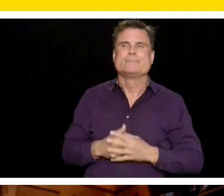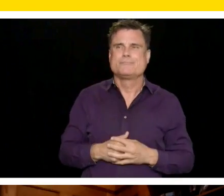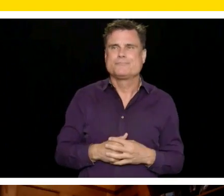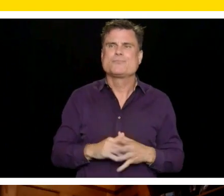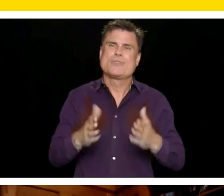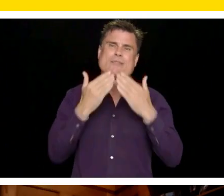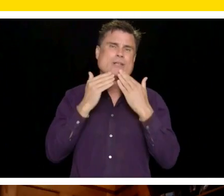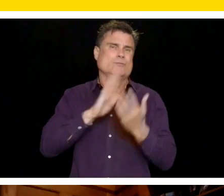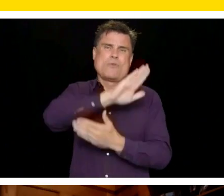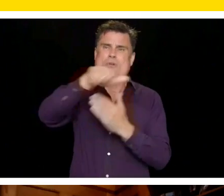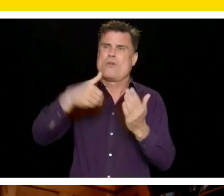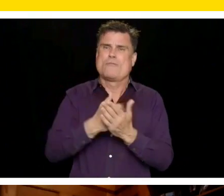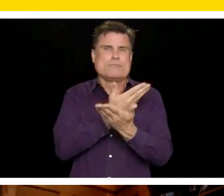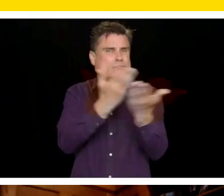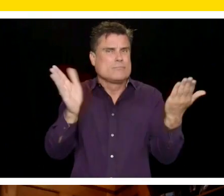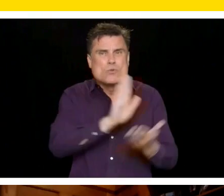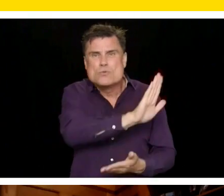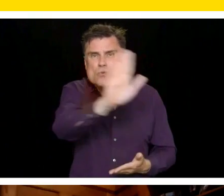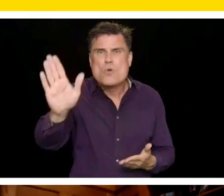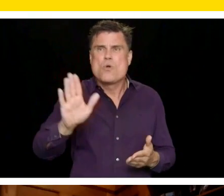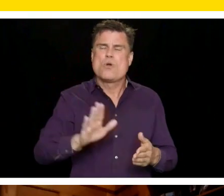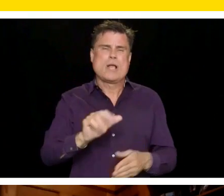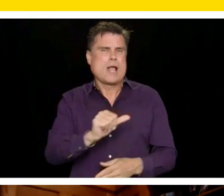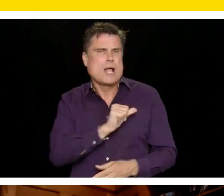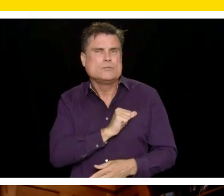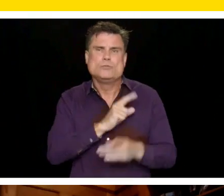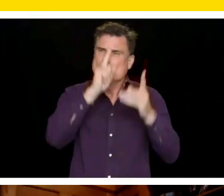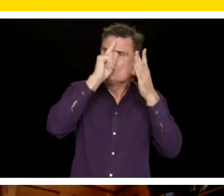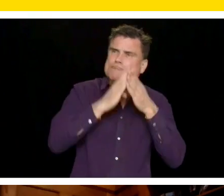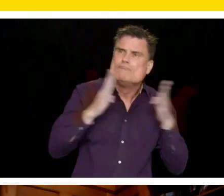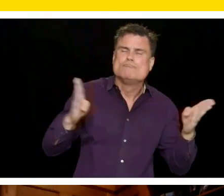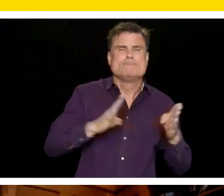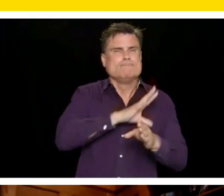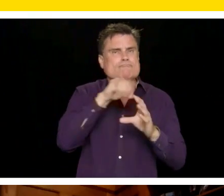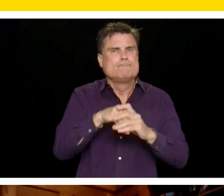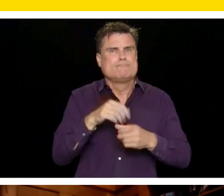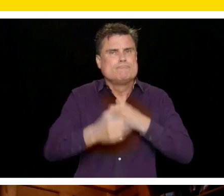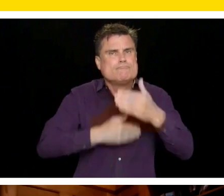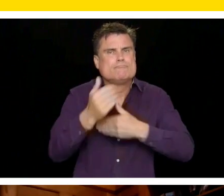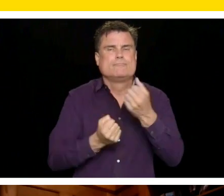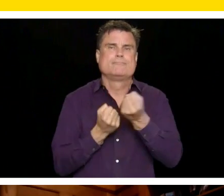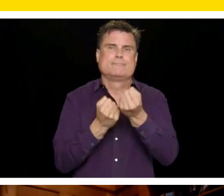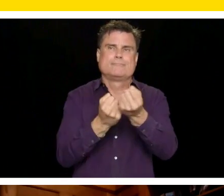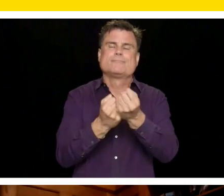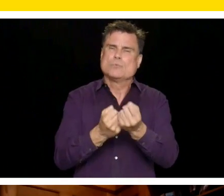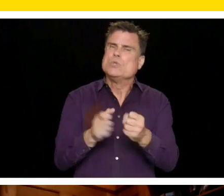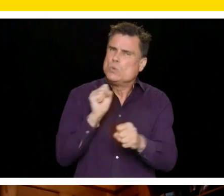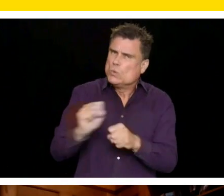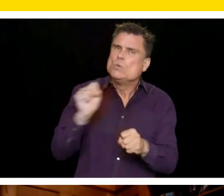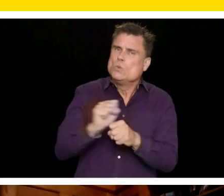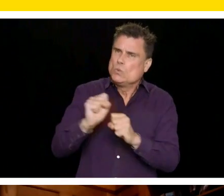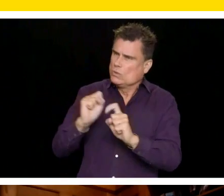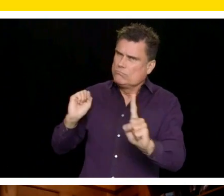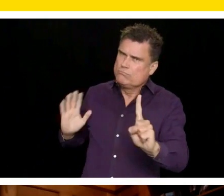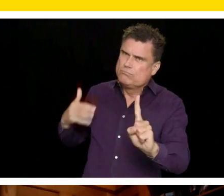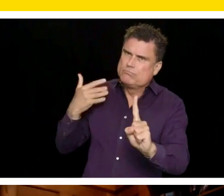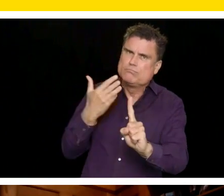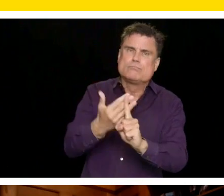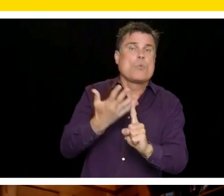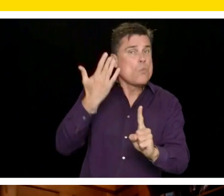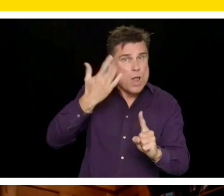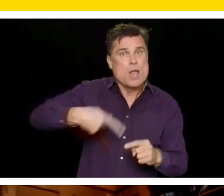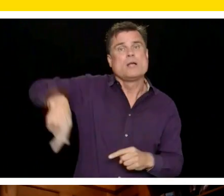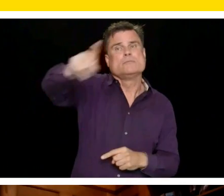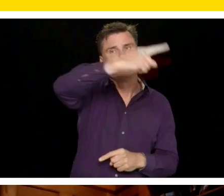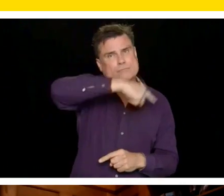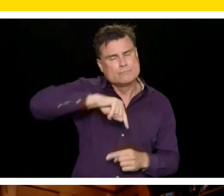they can to reduce the spread of COVID-19. It's because we all take this seriously. It's because we are all in this together that we have had the